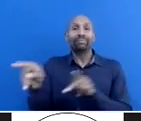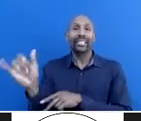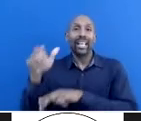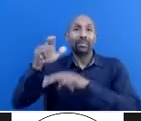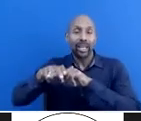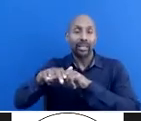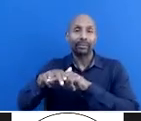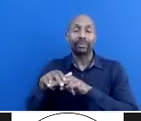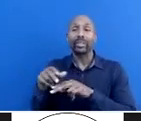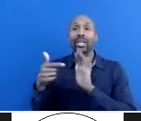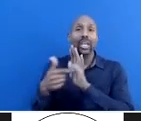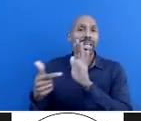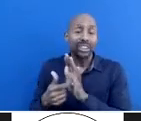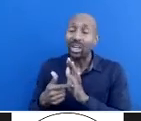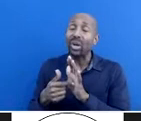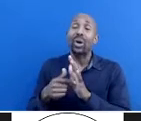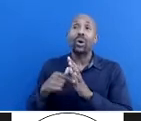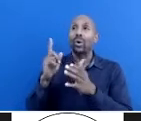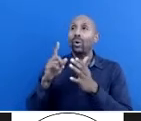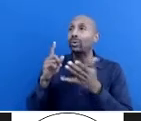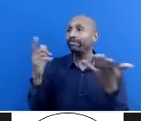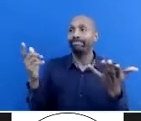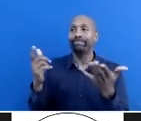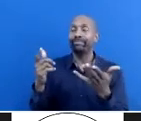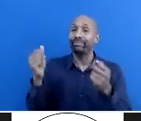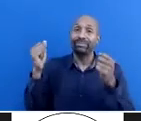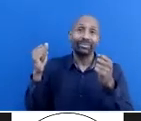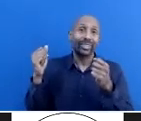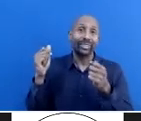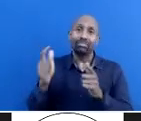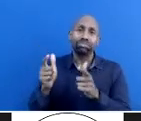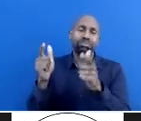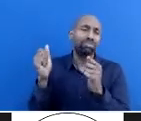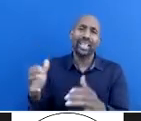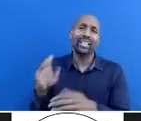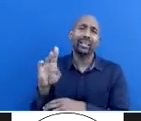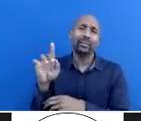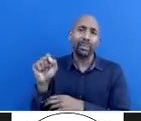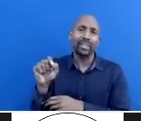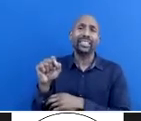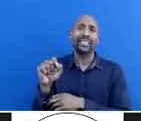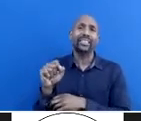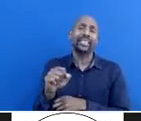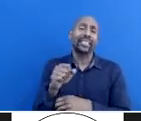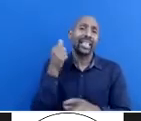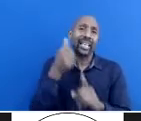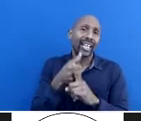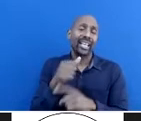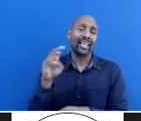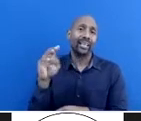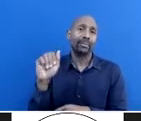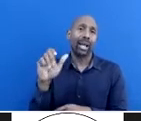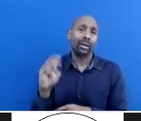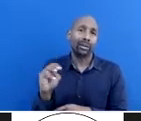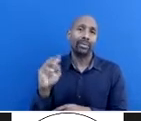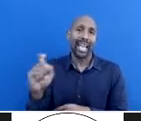had dozens of bullets fired into and around his body. Jamal